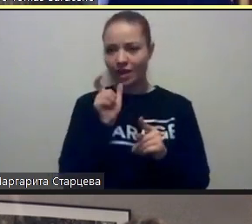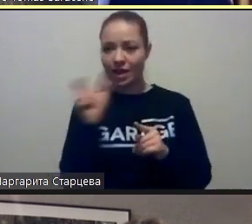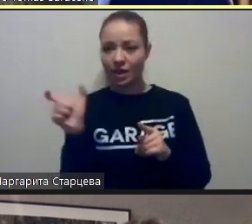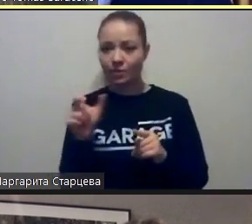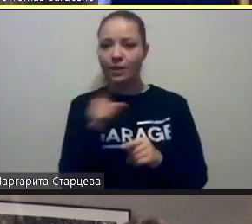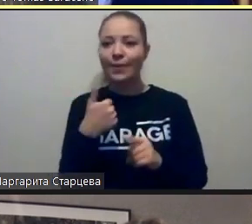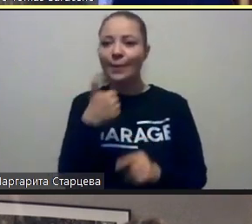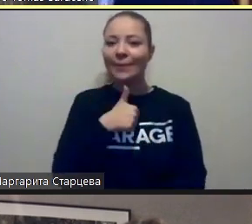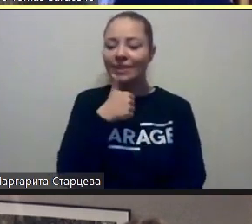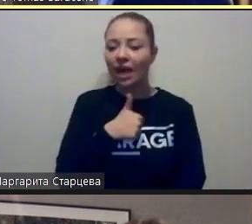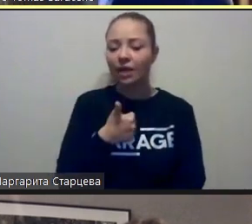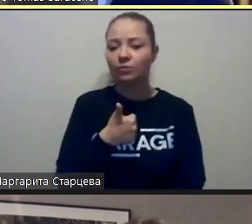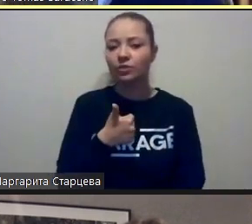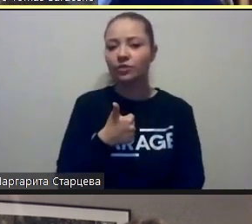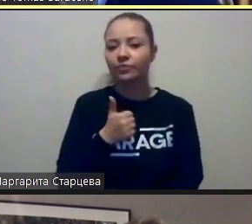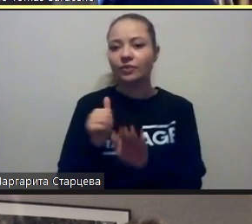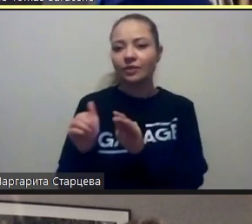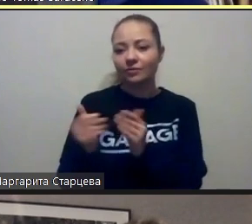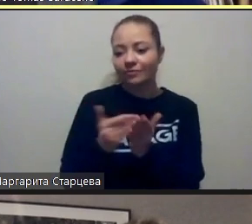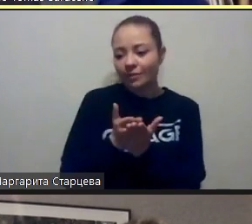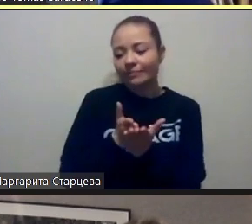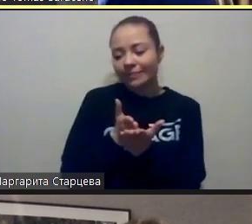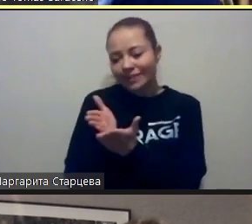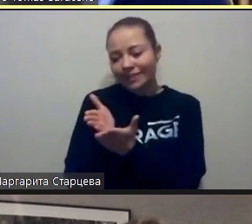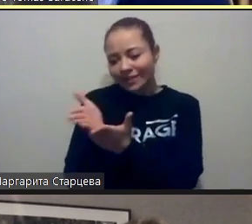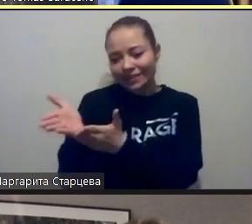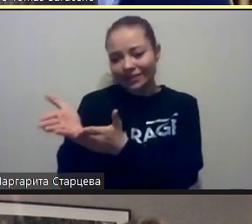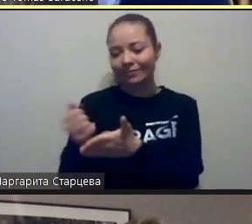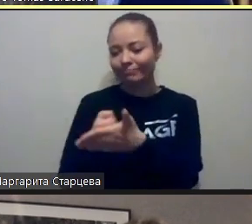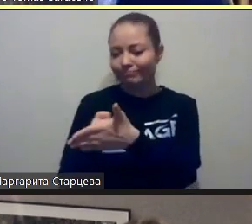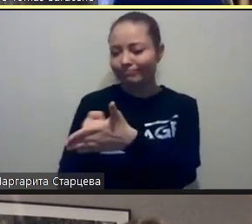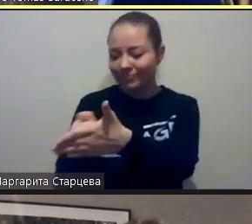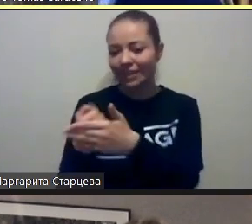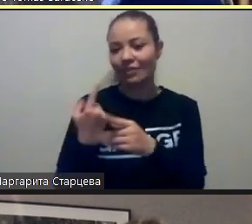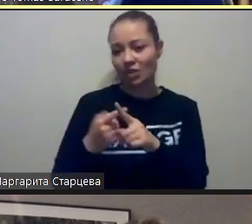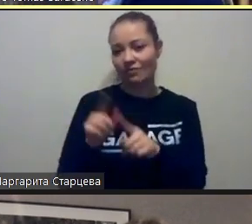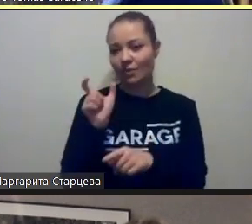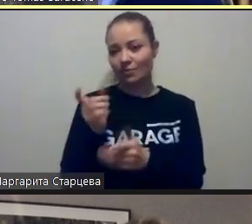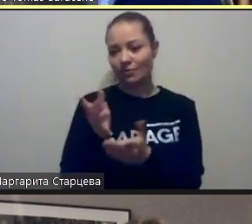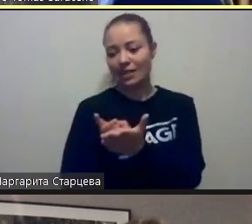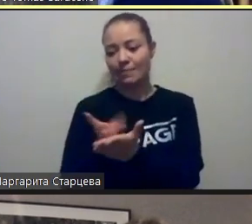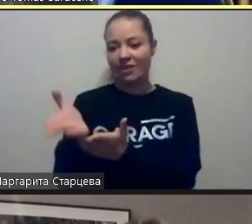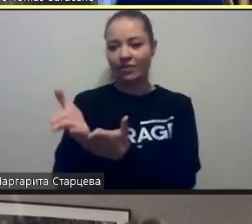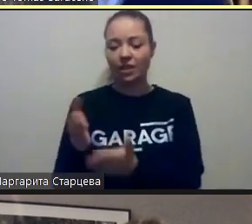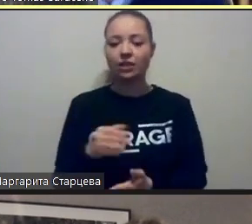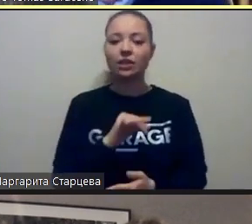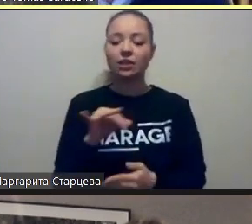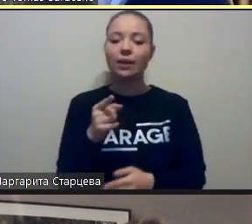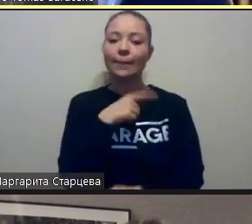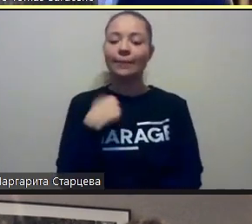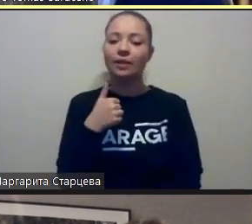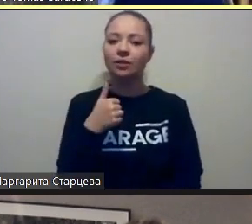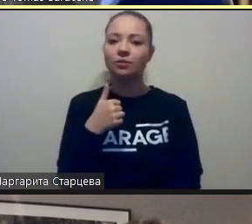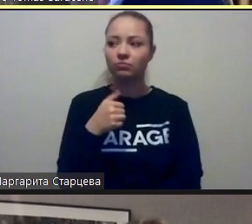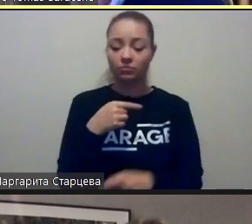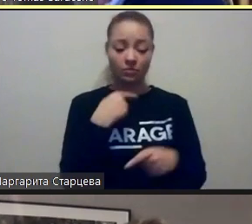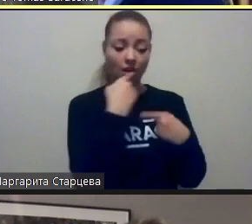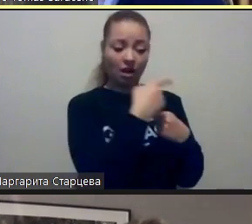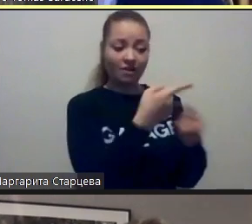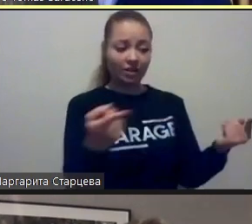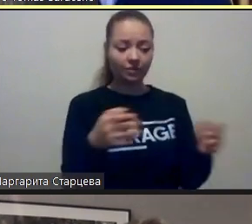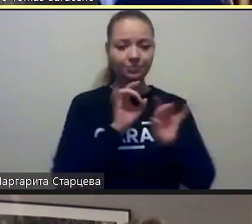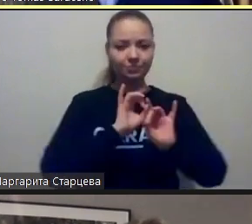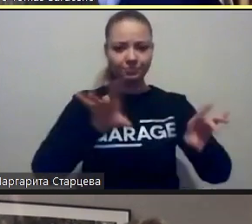move. And this means, on all these gatherings, we really try to ask people, say, try not to come with the airplane, try to come with a train, try to move with a